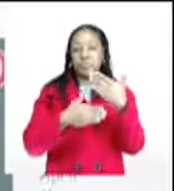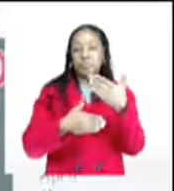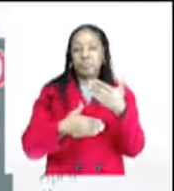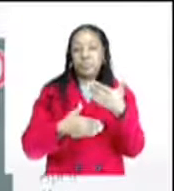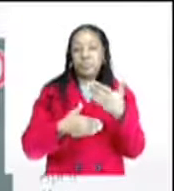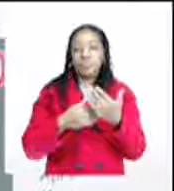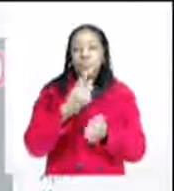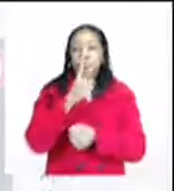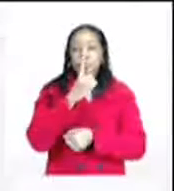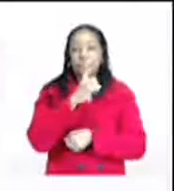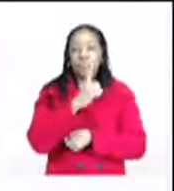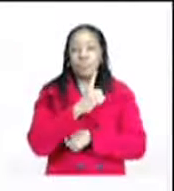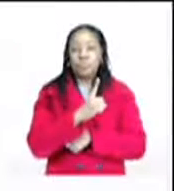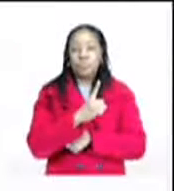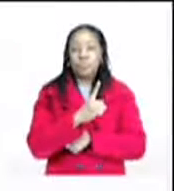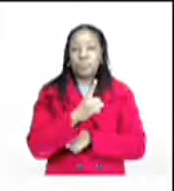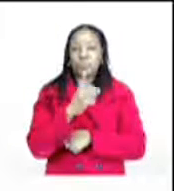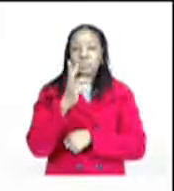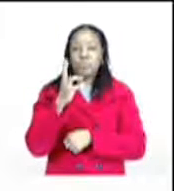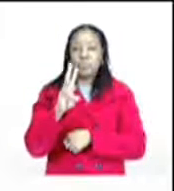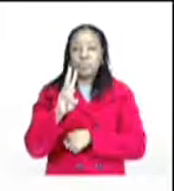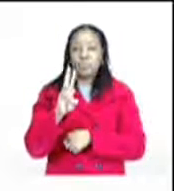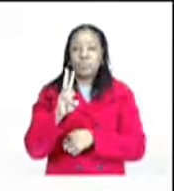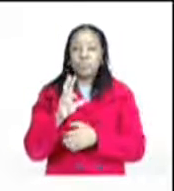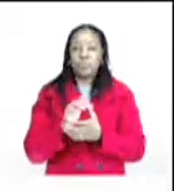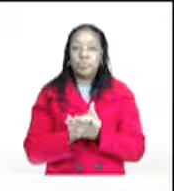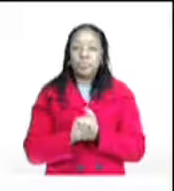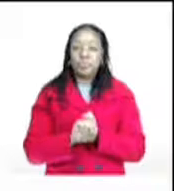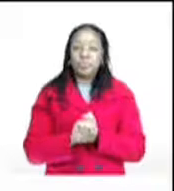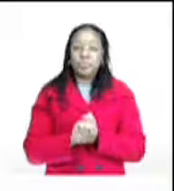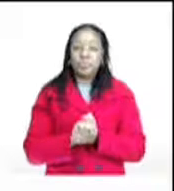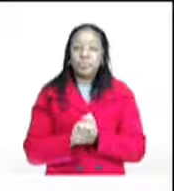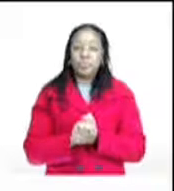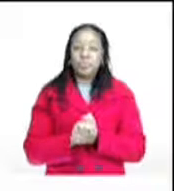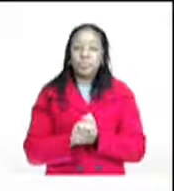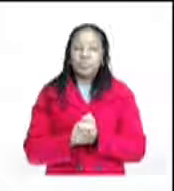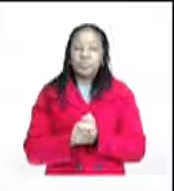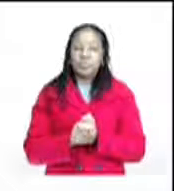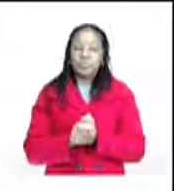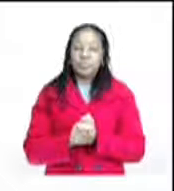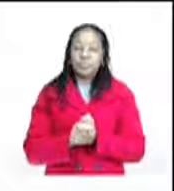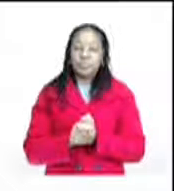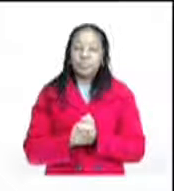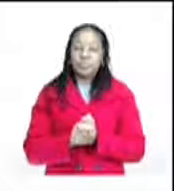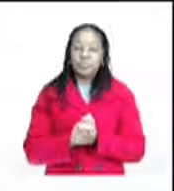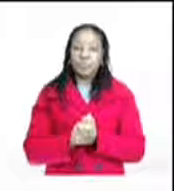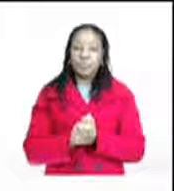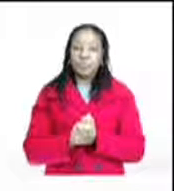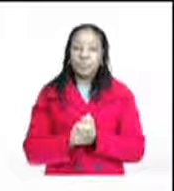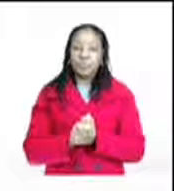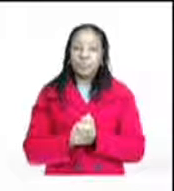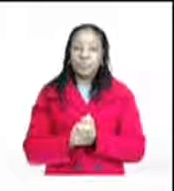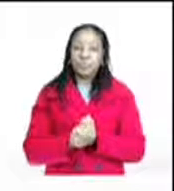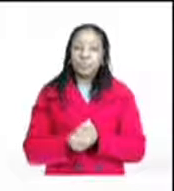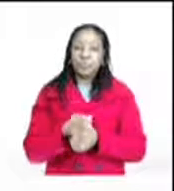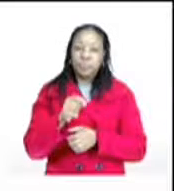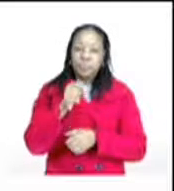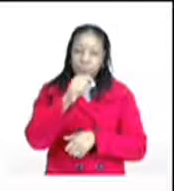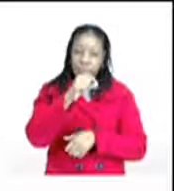booklet on page 16. On page 16, the instruction